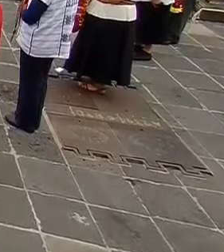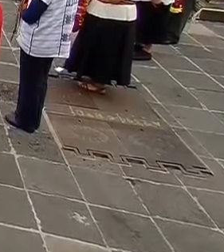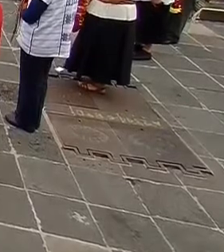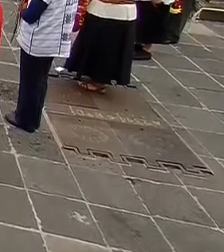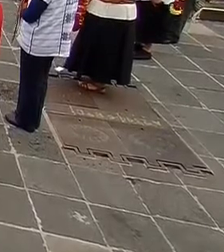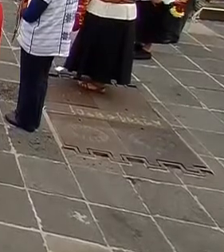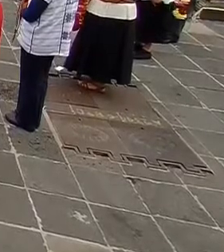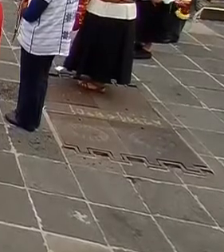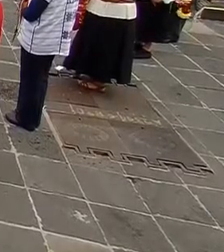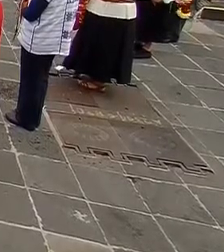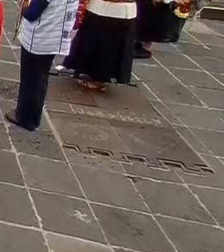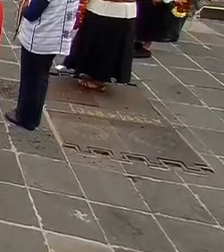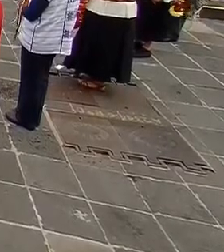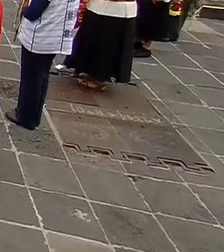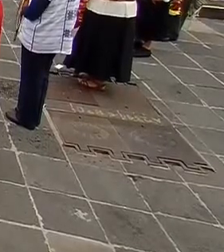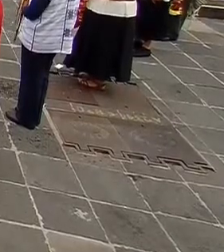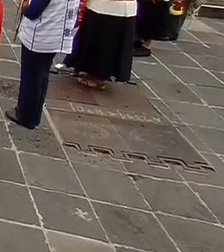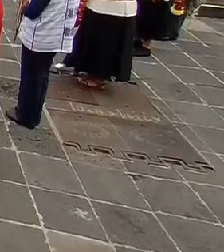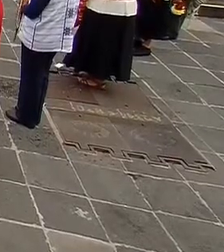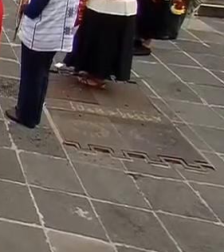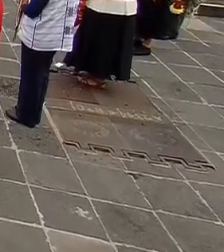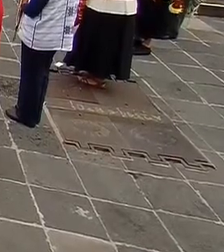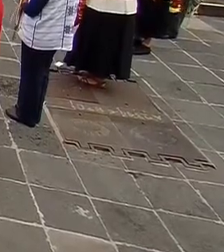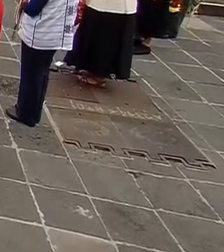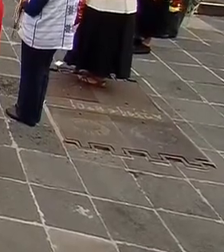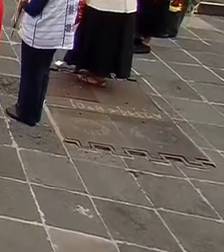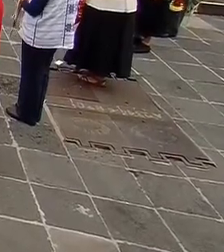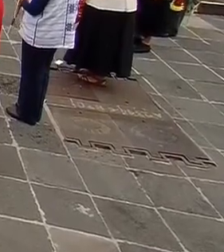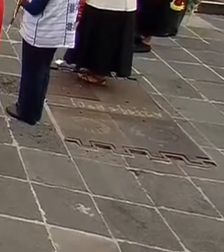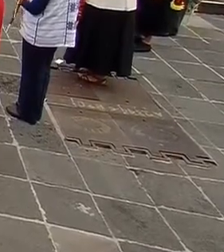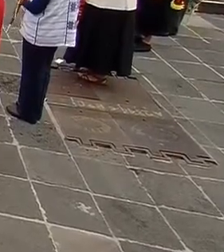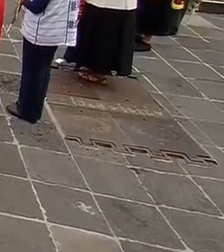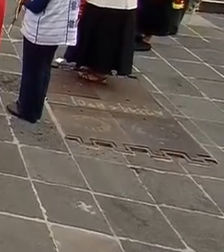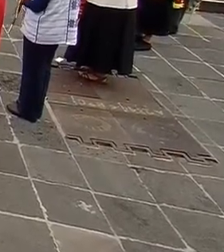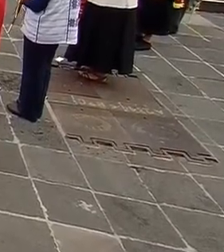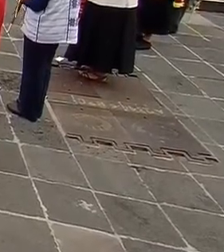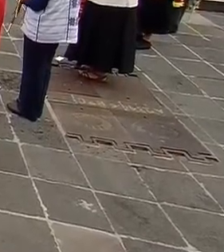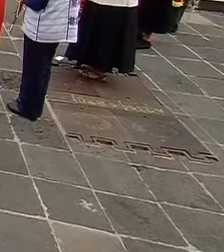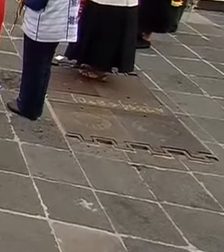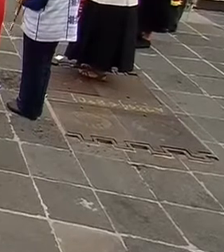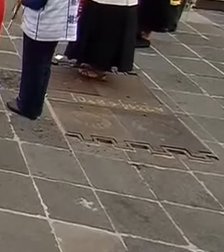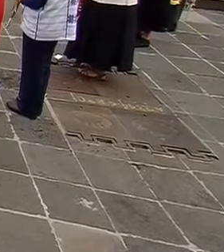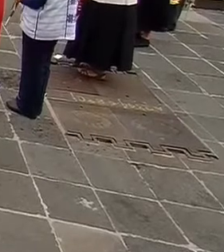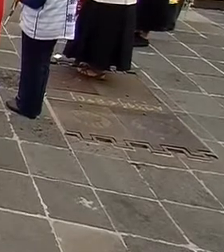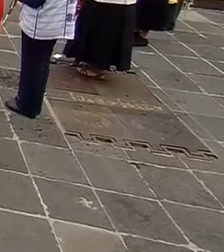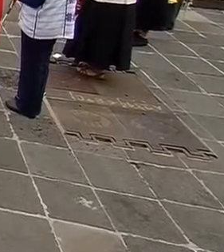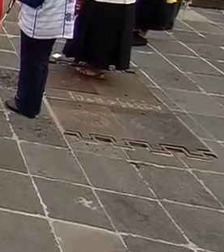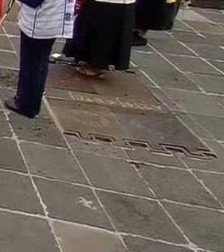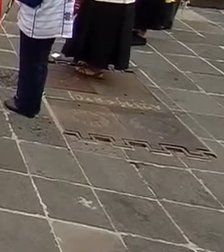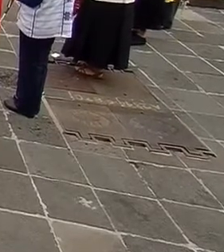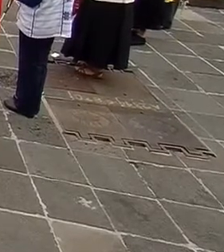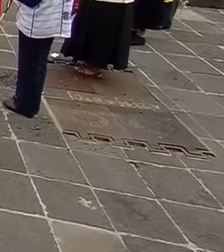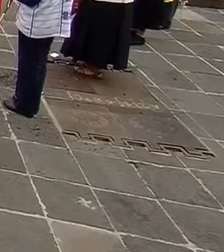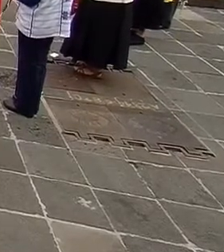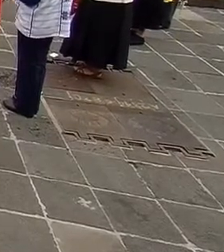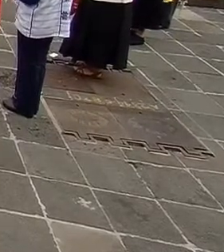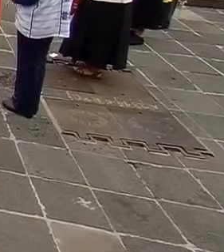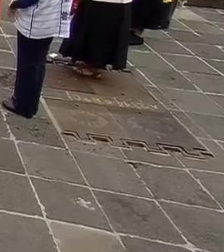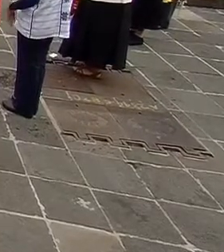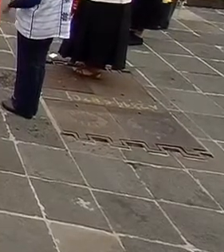Cuautli Tlacuayan, y Coati Somocayan, in Michin y Patlanian, in Matlatlan, in